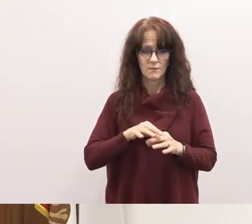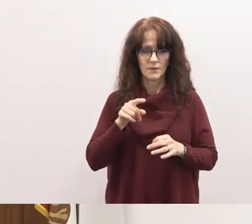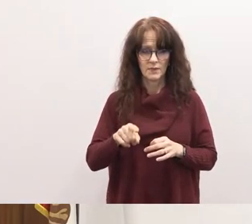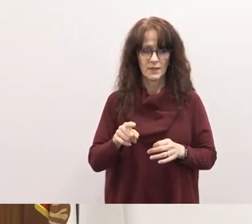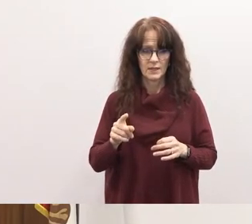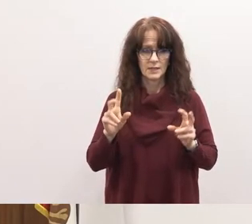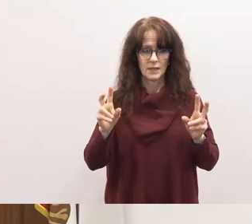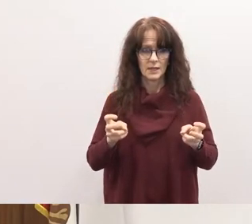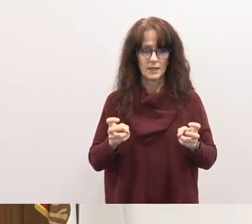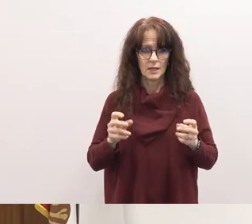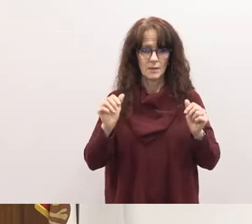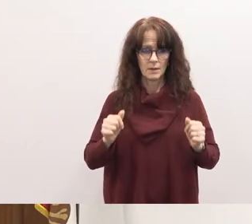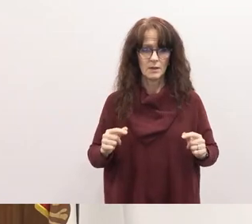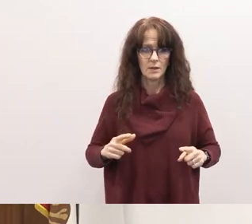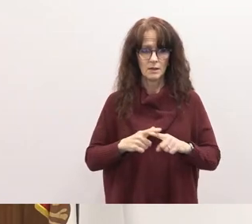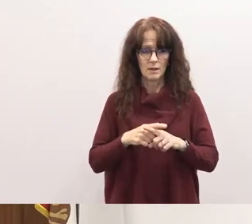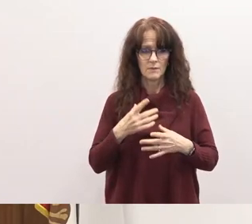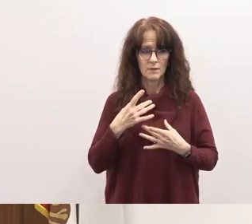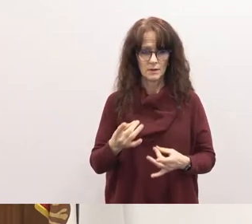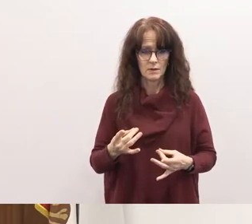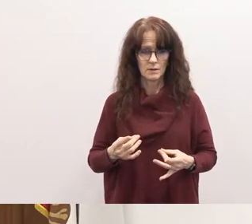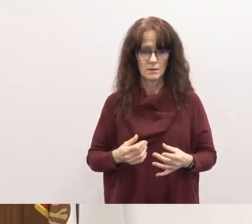item due to a potential conflict of interest.